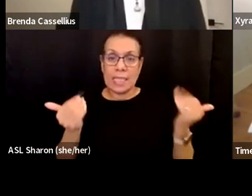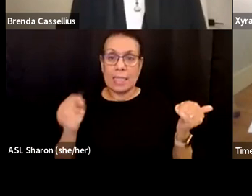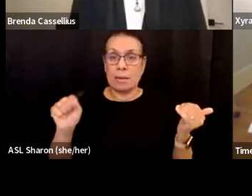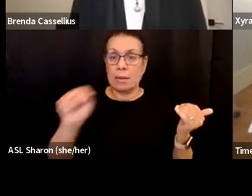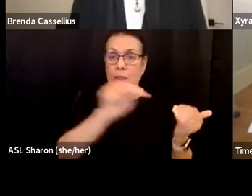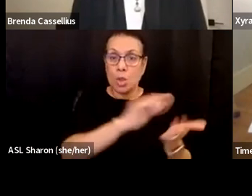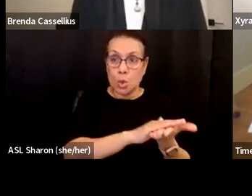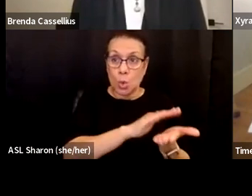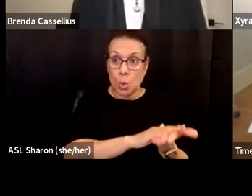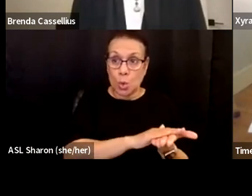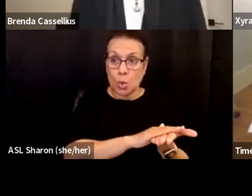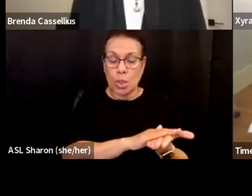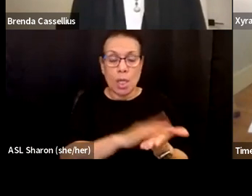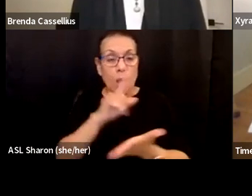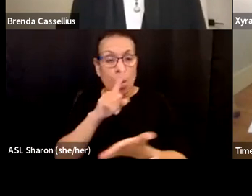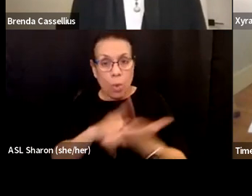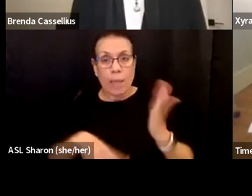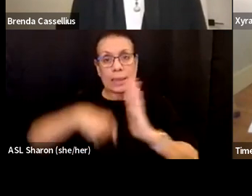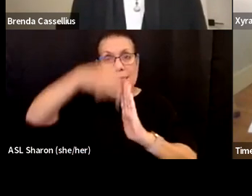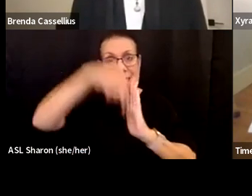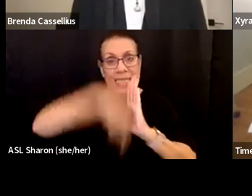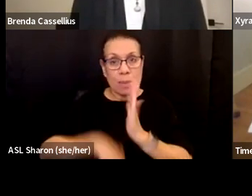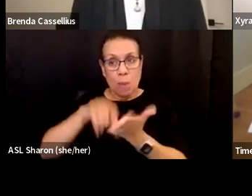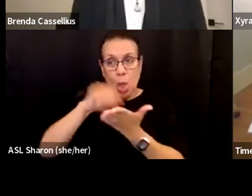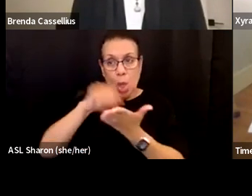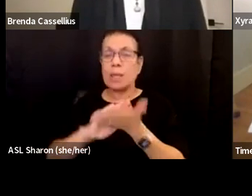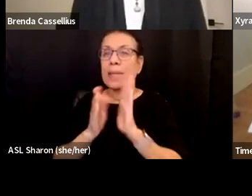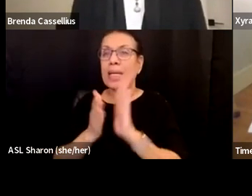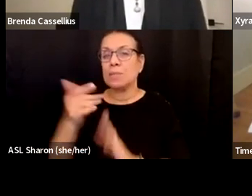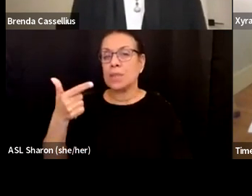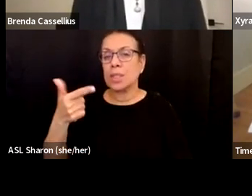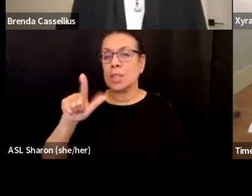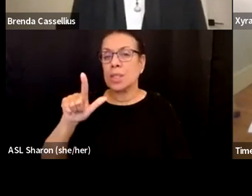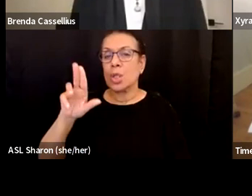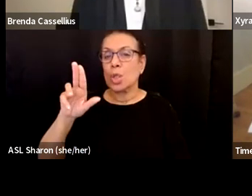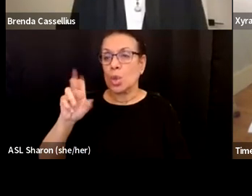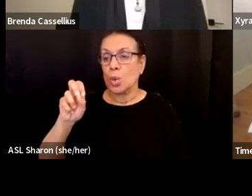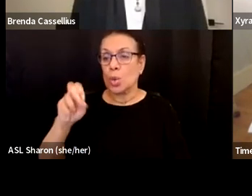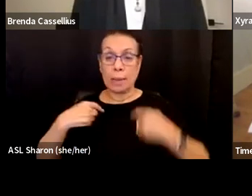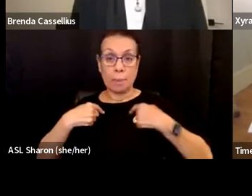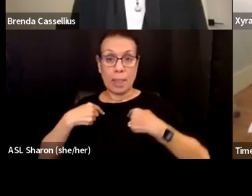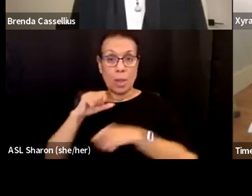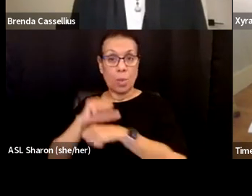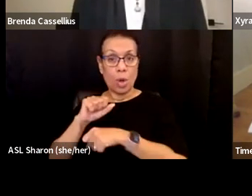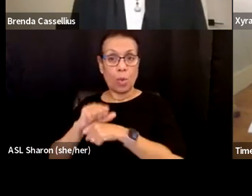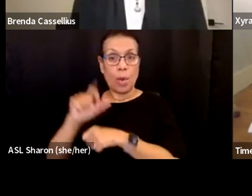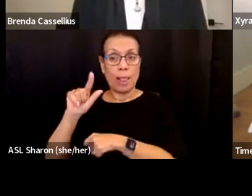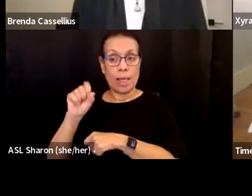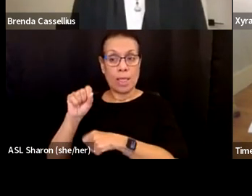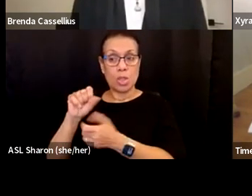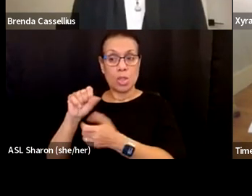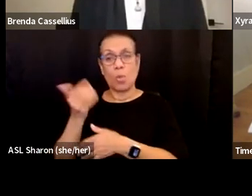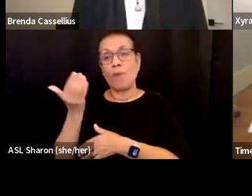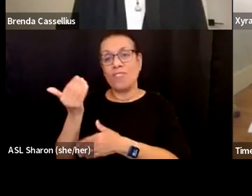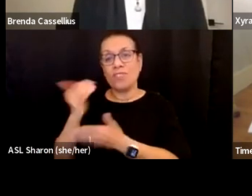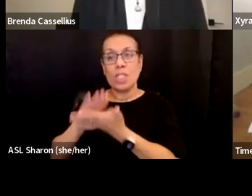kind of using uh the elements of deeper learning as that glue so when you look at someone like me who's working with the 11th school community or 15 school